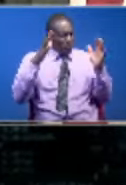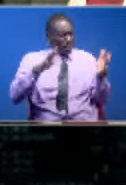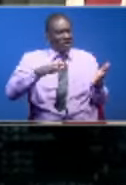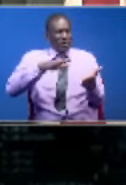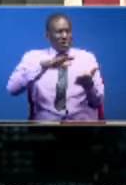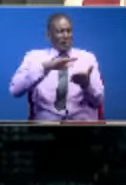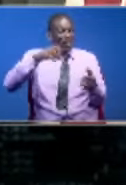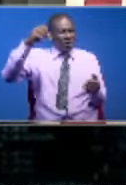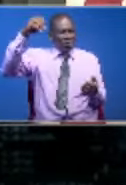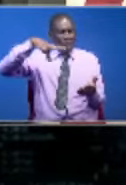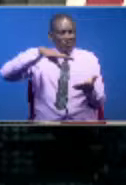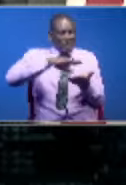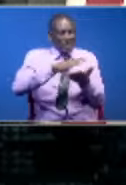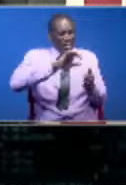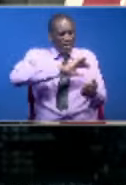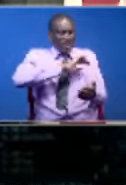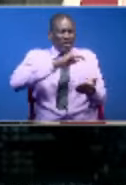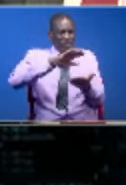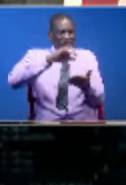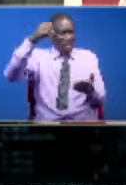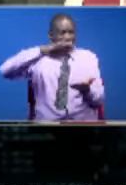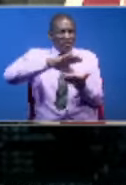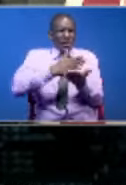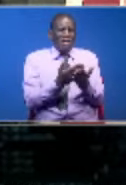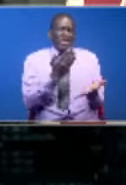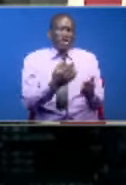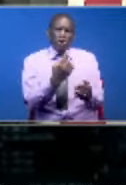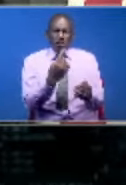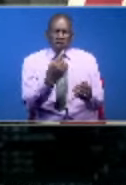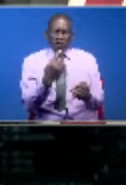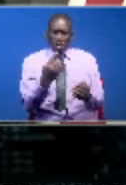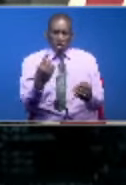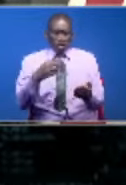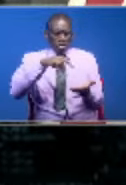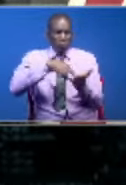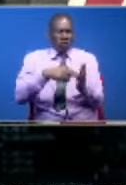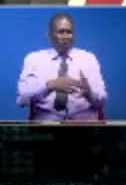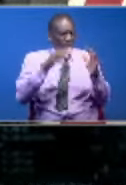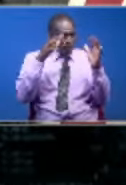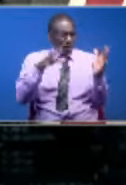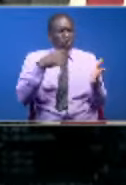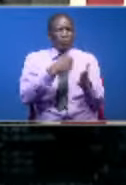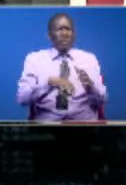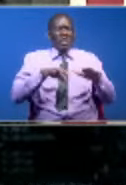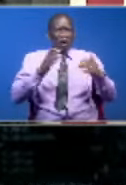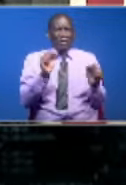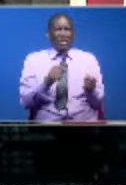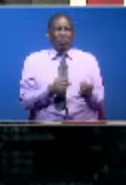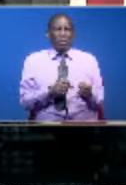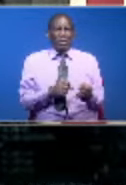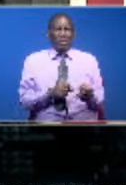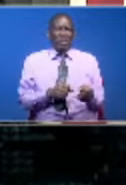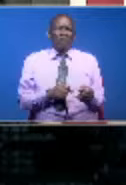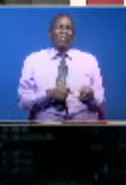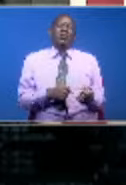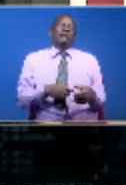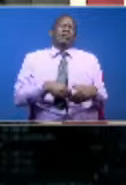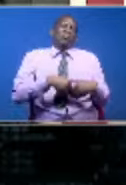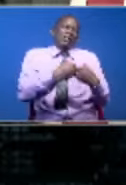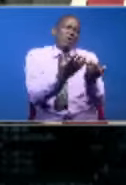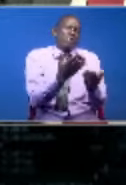with each and every project they undertake having large upfront costs. And the question always is, how do we de-risk such entities to make